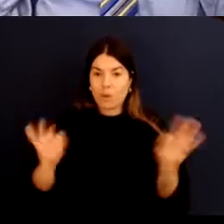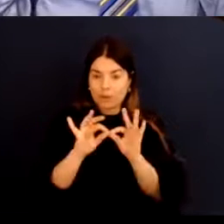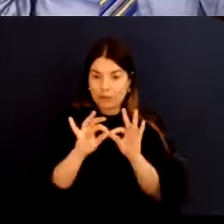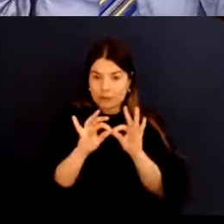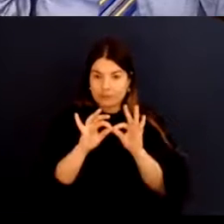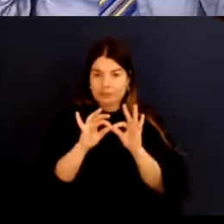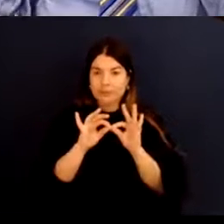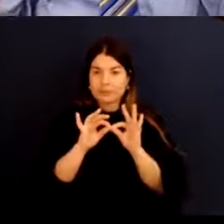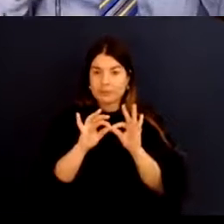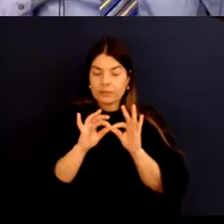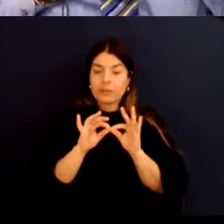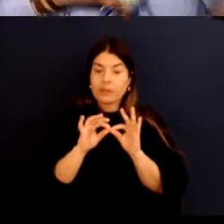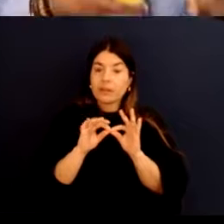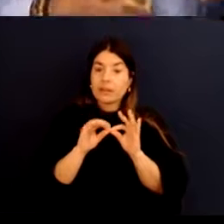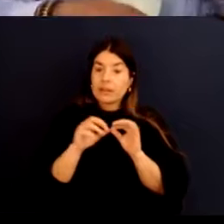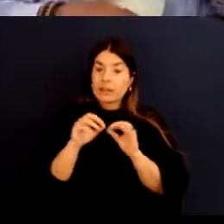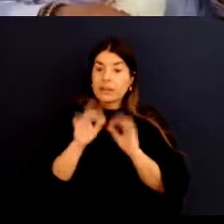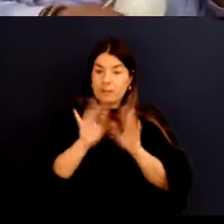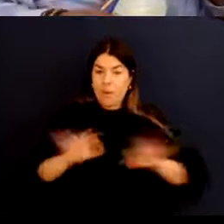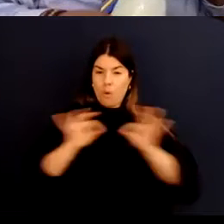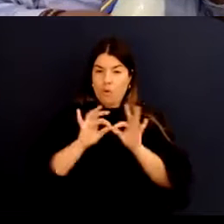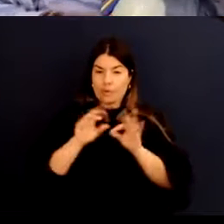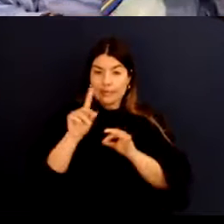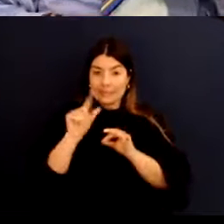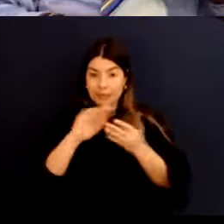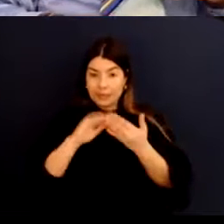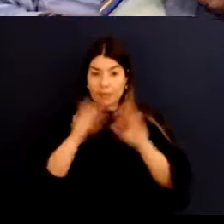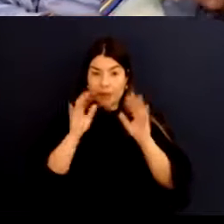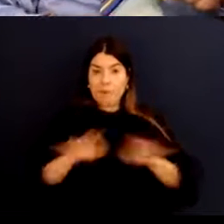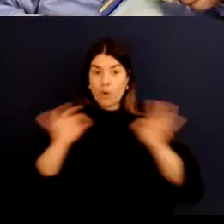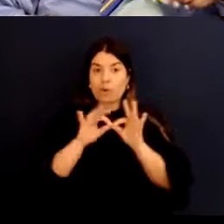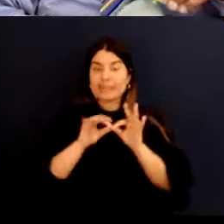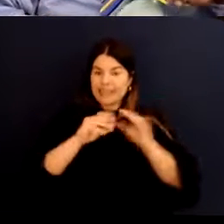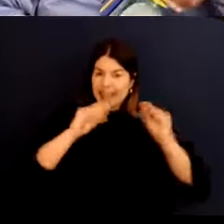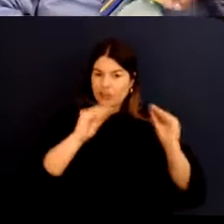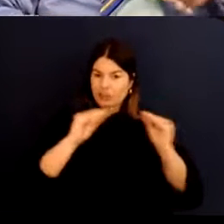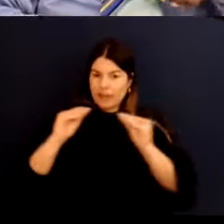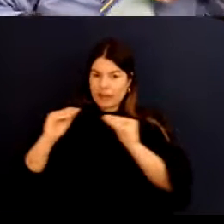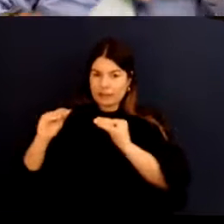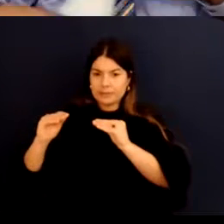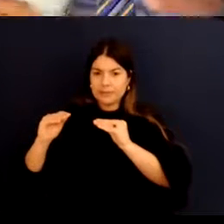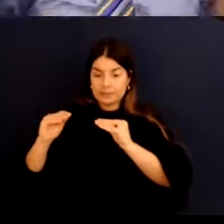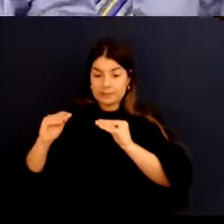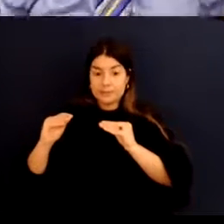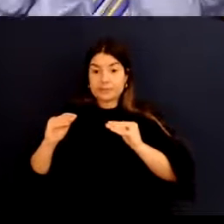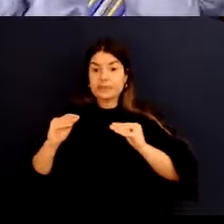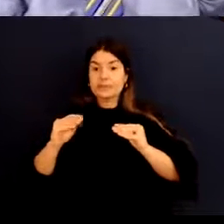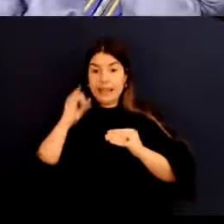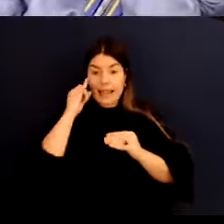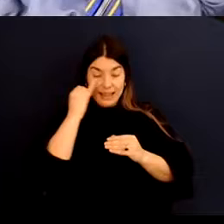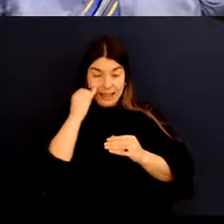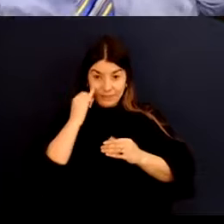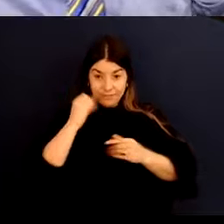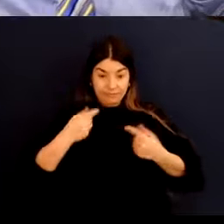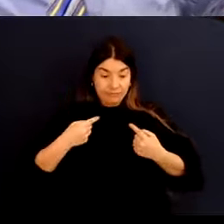community, it's education. Sometimes those of us that don't have those same disabilities don't see the need